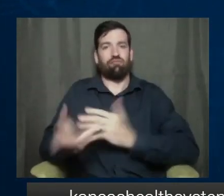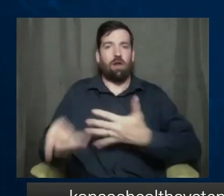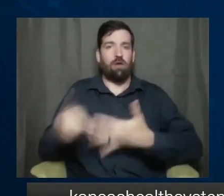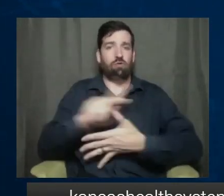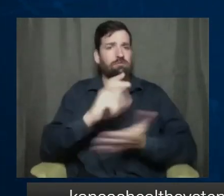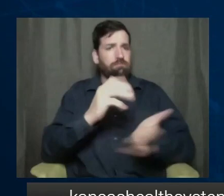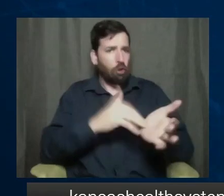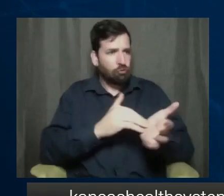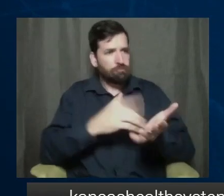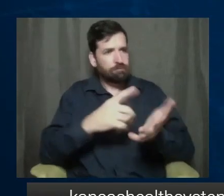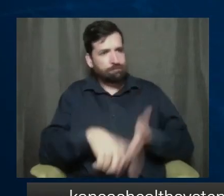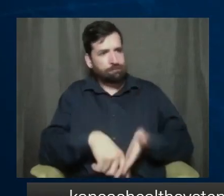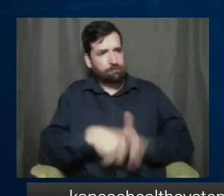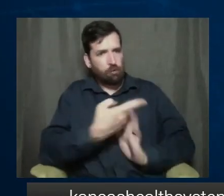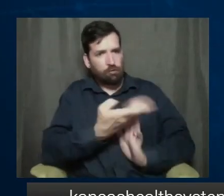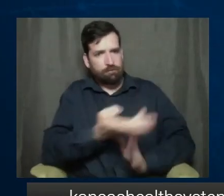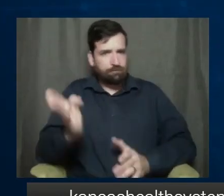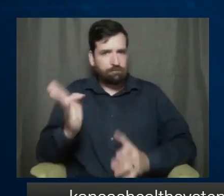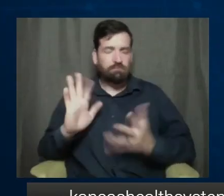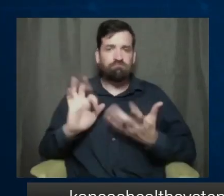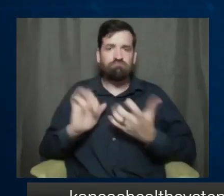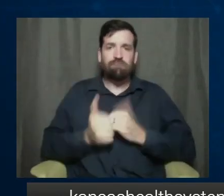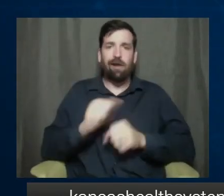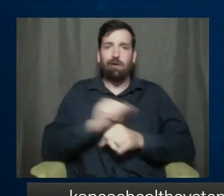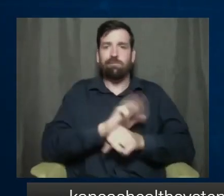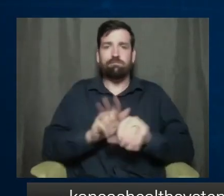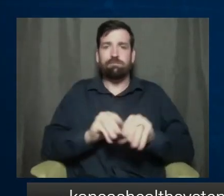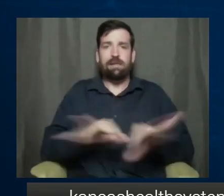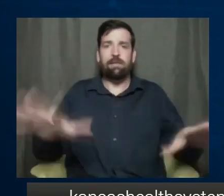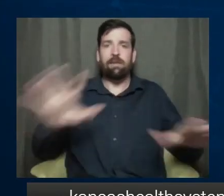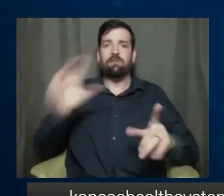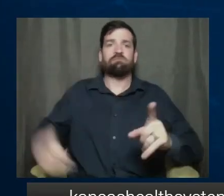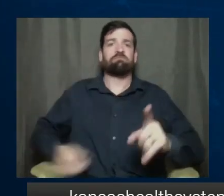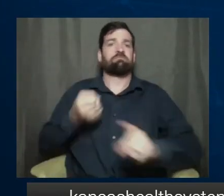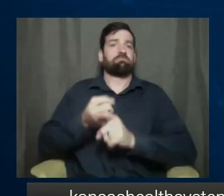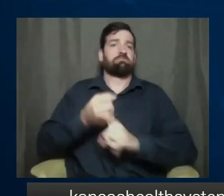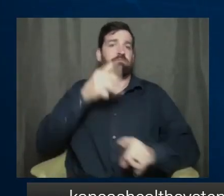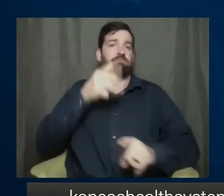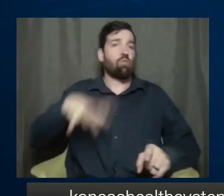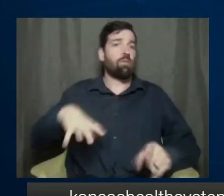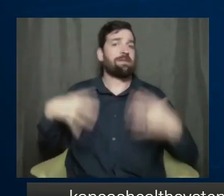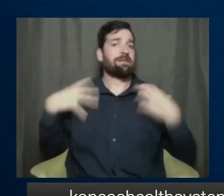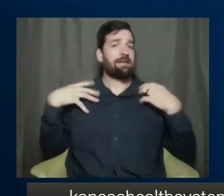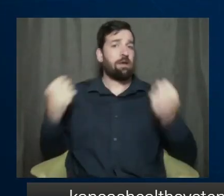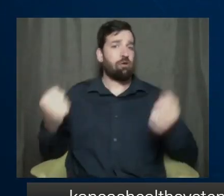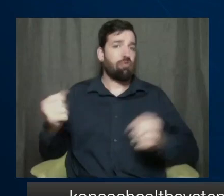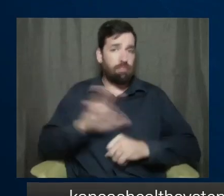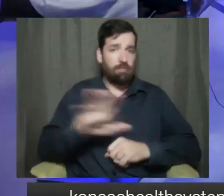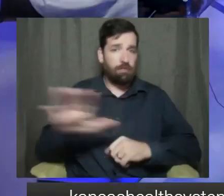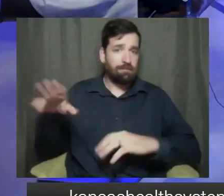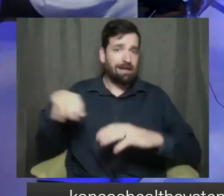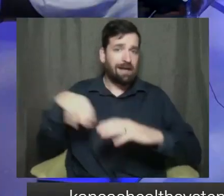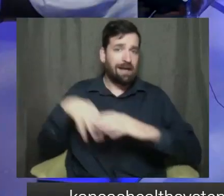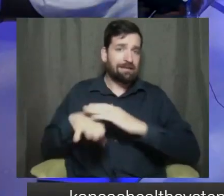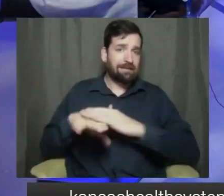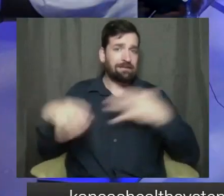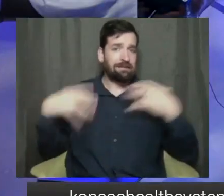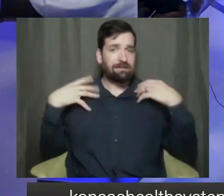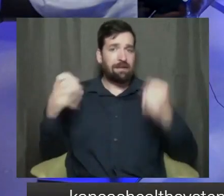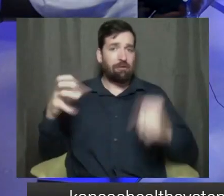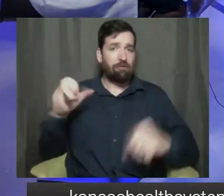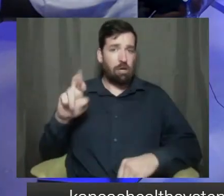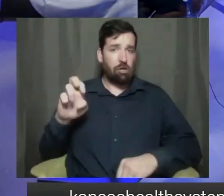general how the pandemic affected women's health and their access to health care. Dr. Ault, I'll let you get us started